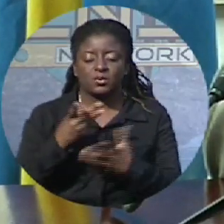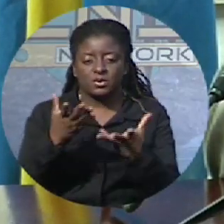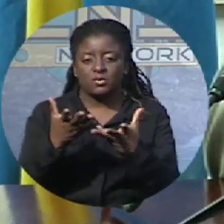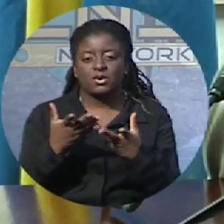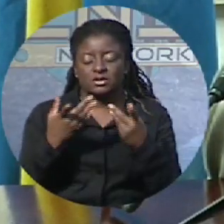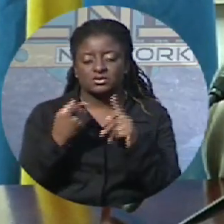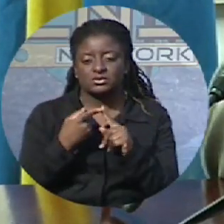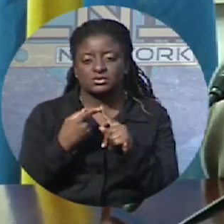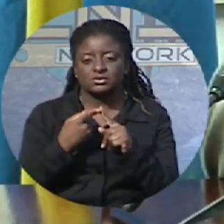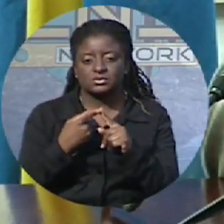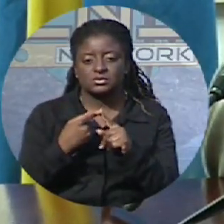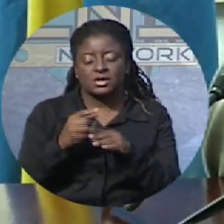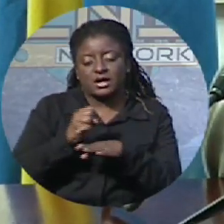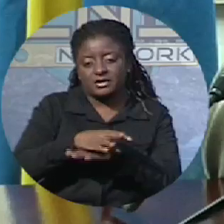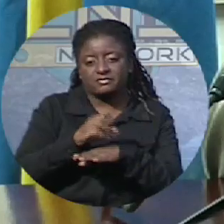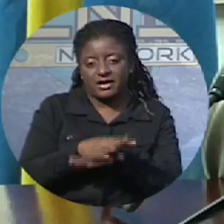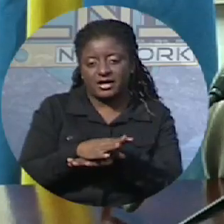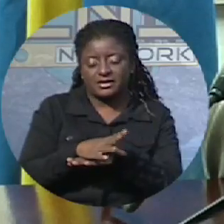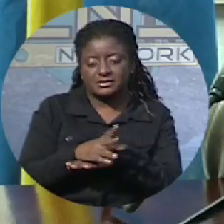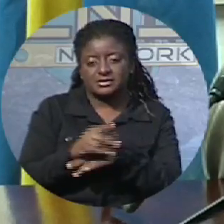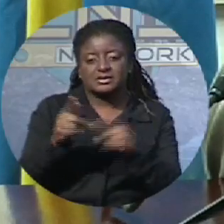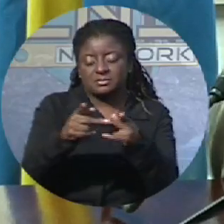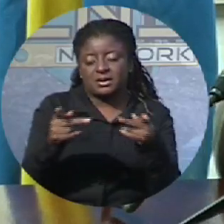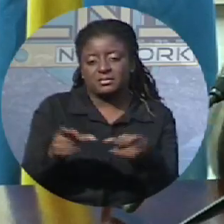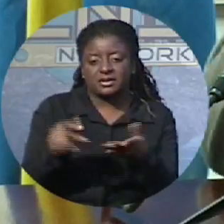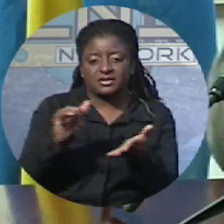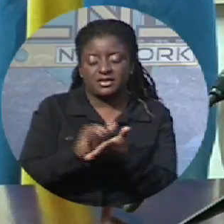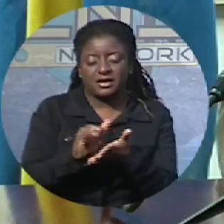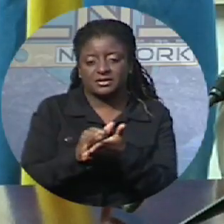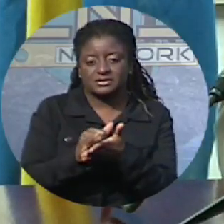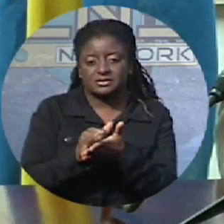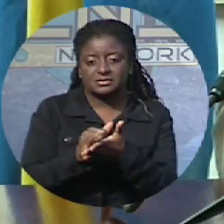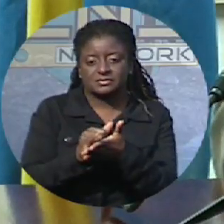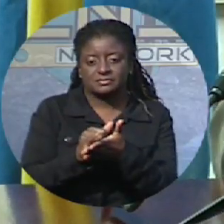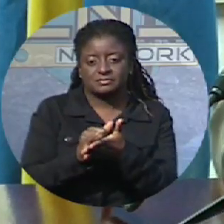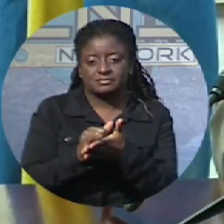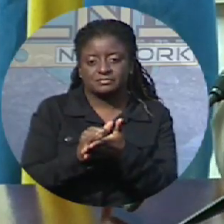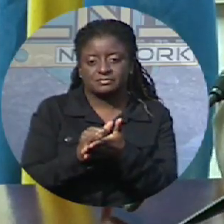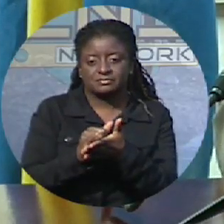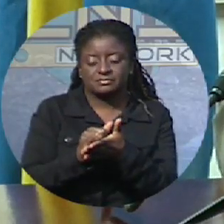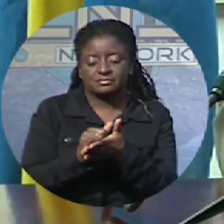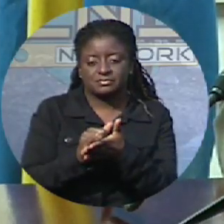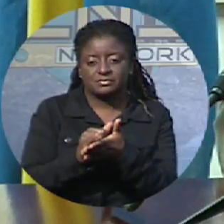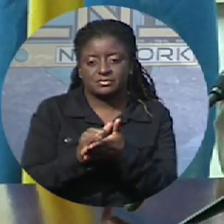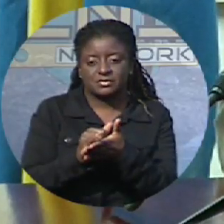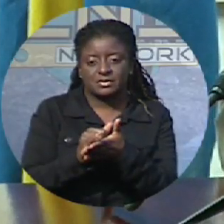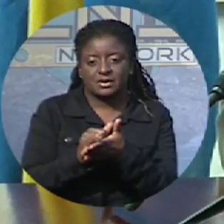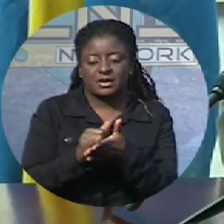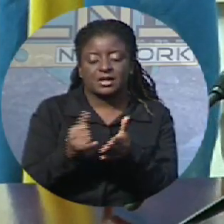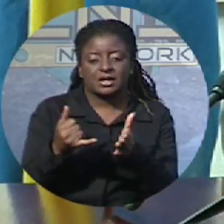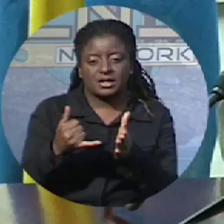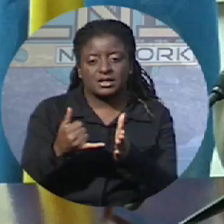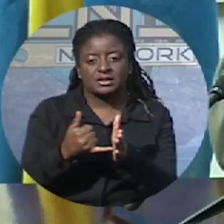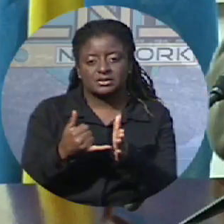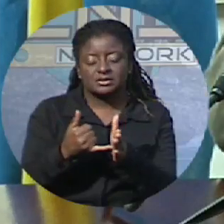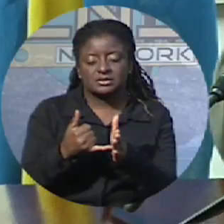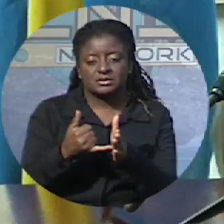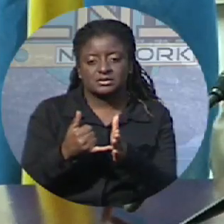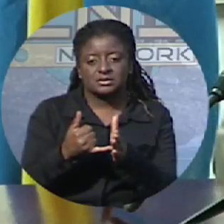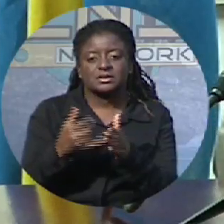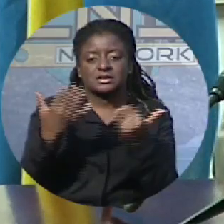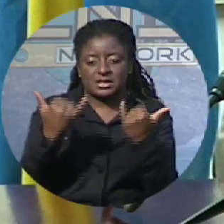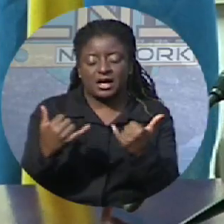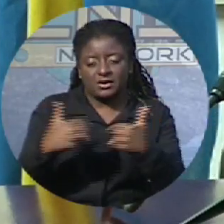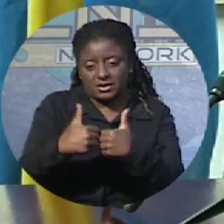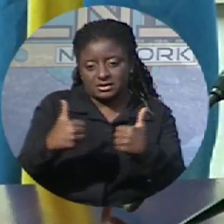to advise the general public that while it covers these areas, it's more now, it's